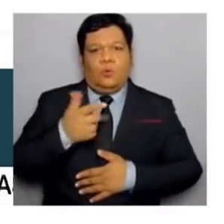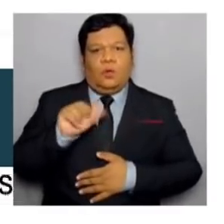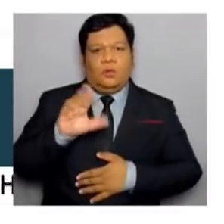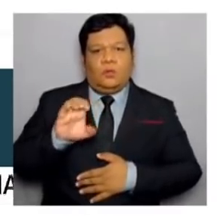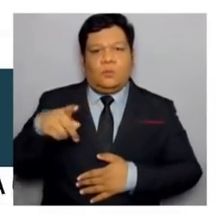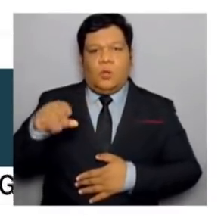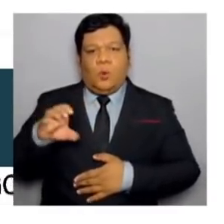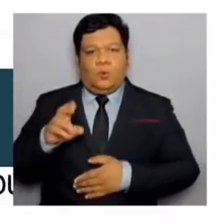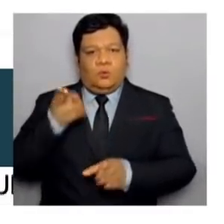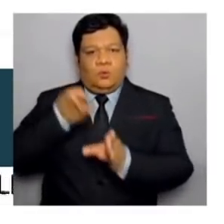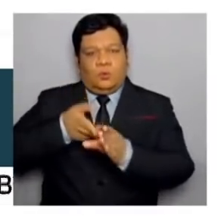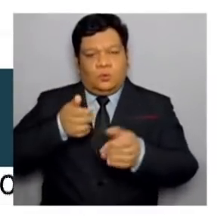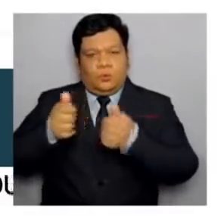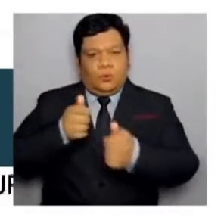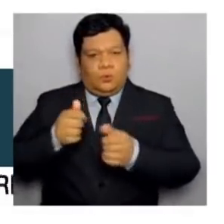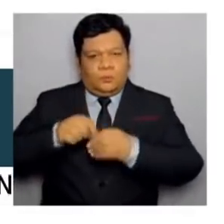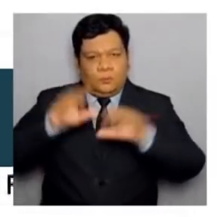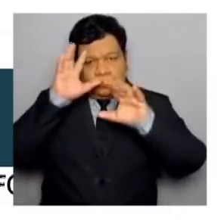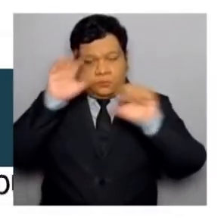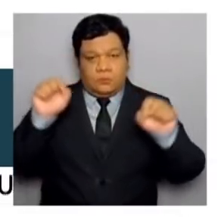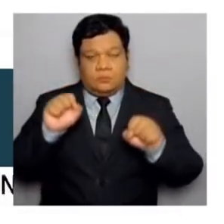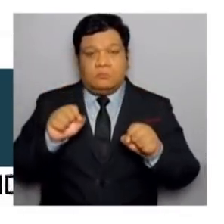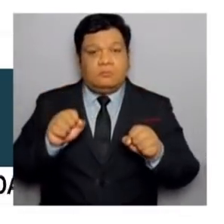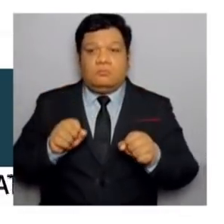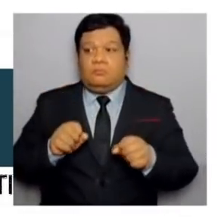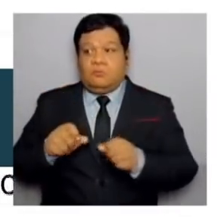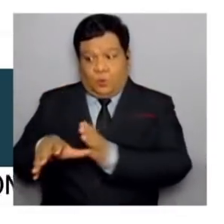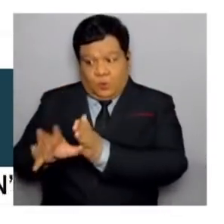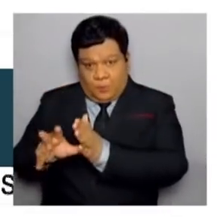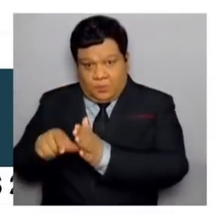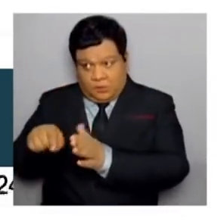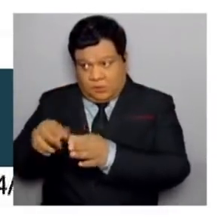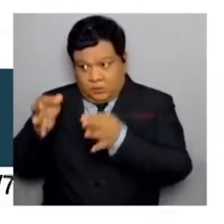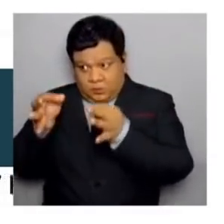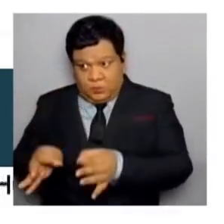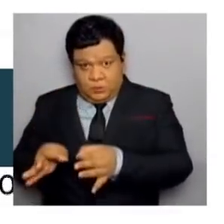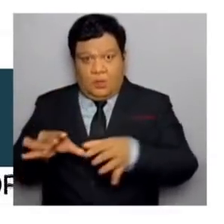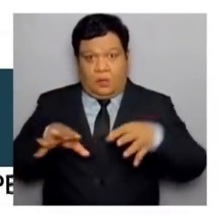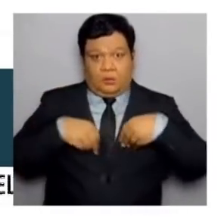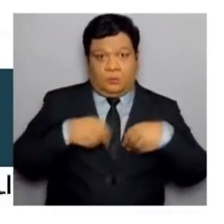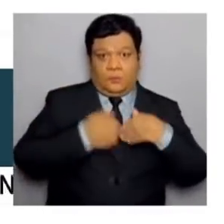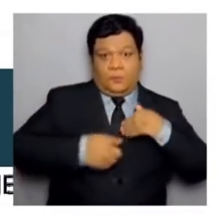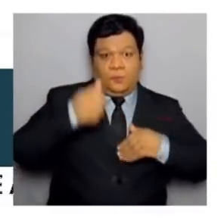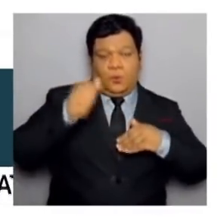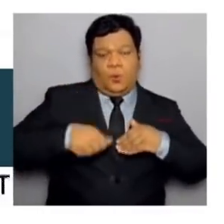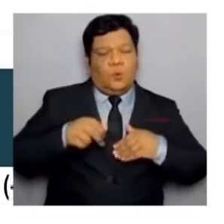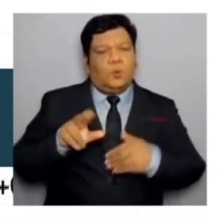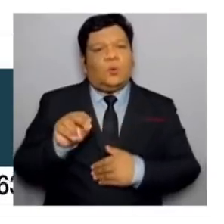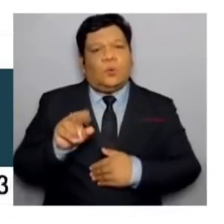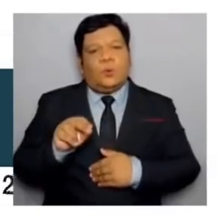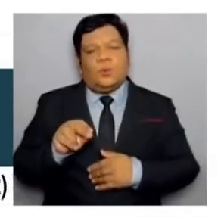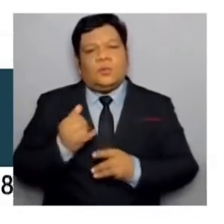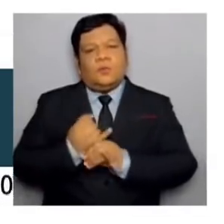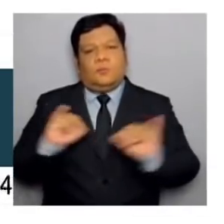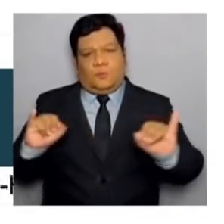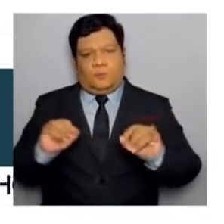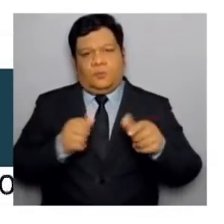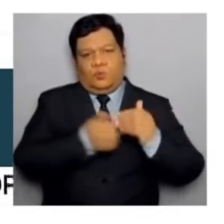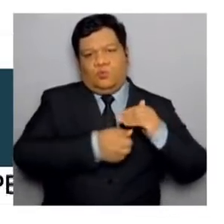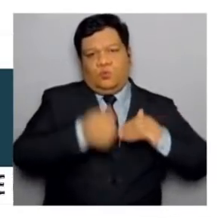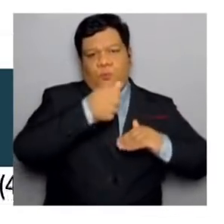hindi naman all the time na kung anong ruling ng COMELEC, yun na po yung i-adopt ng Korte Suprema. So, independent naman ang Supreme Court.